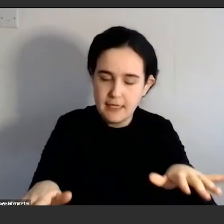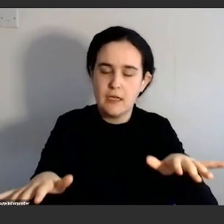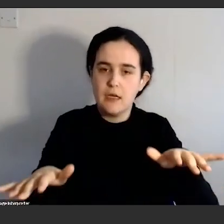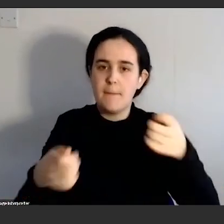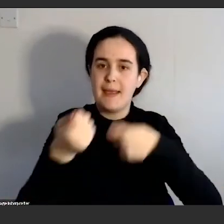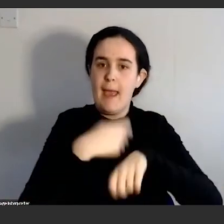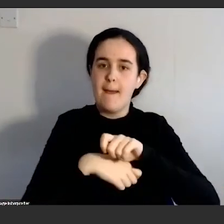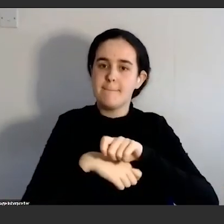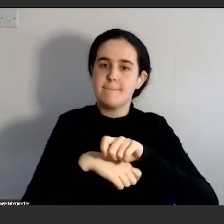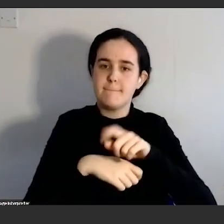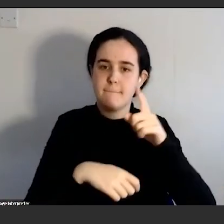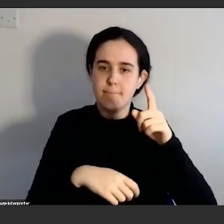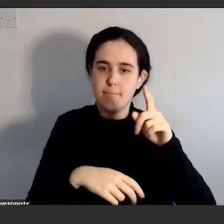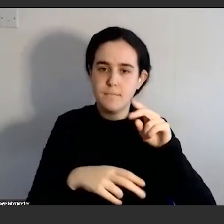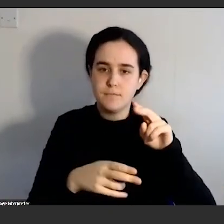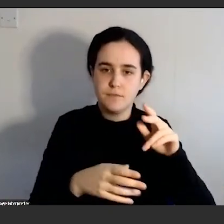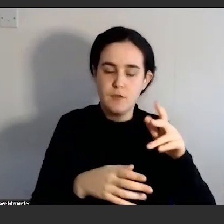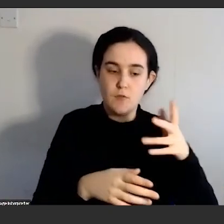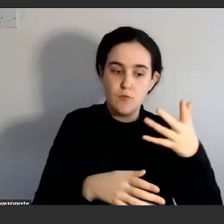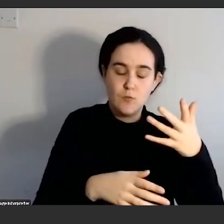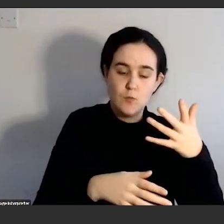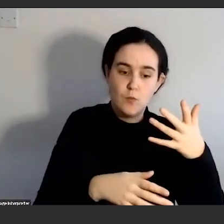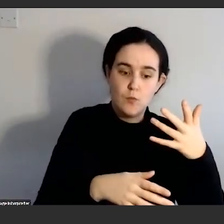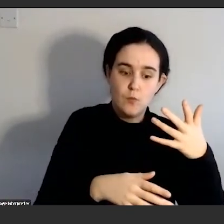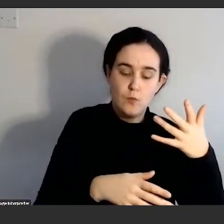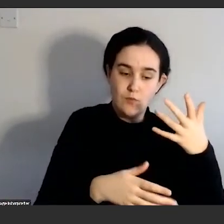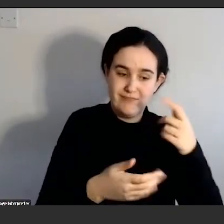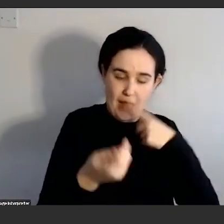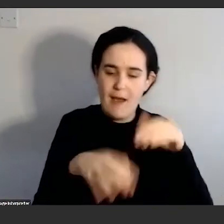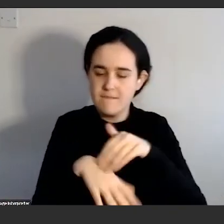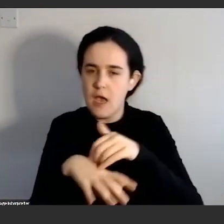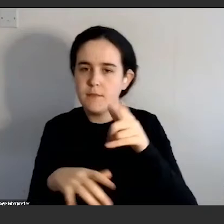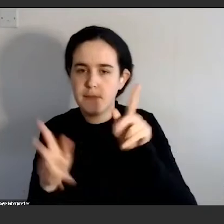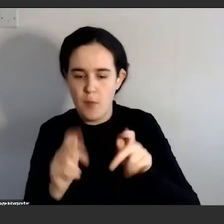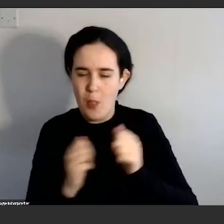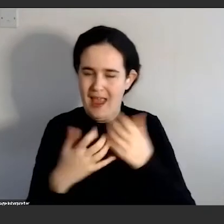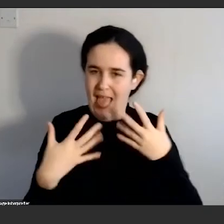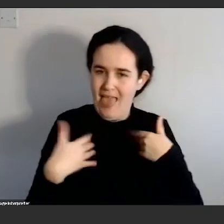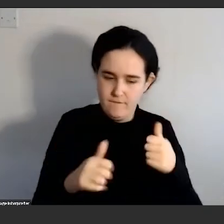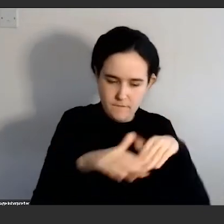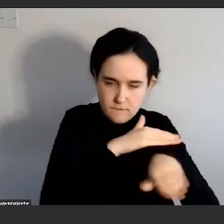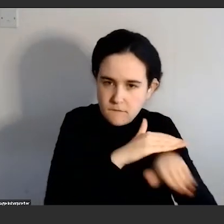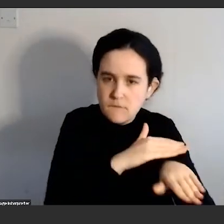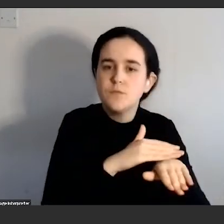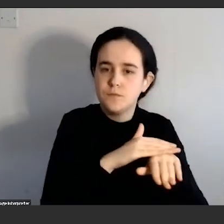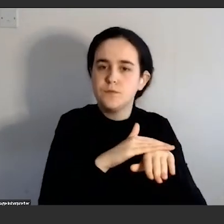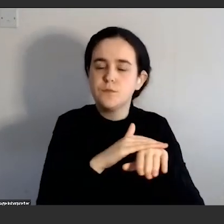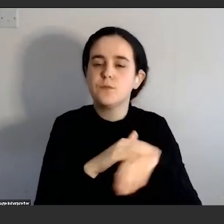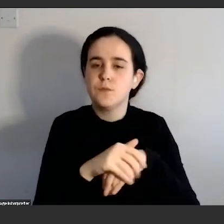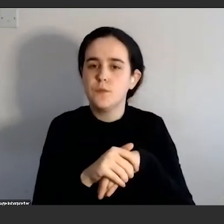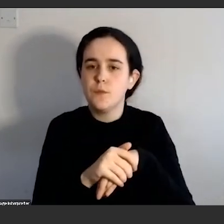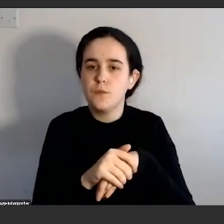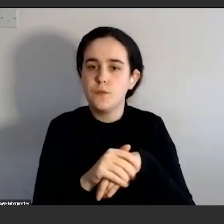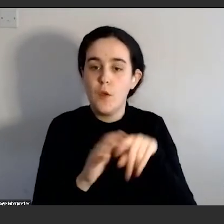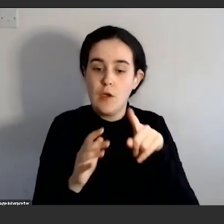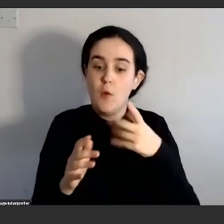you want to be effective and efficient in implementing an inclusive emergency response, and if you want to have health